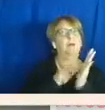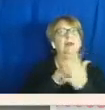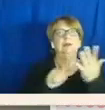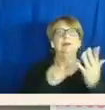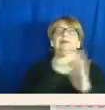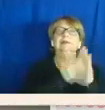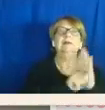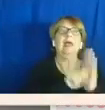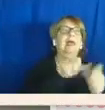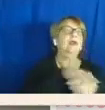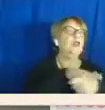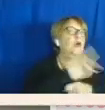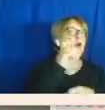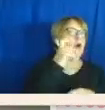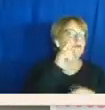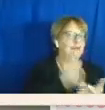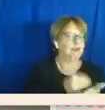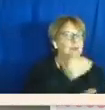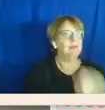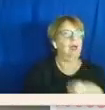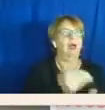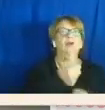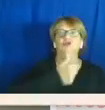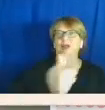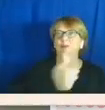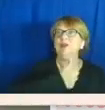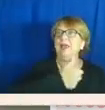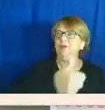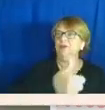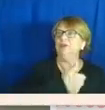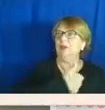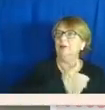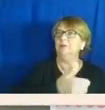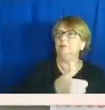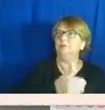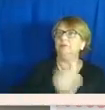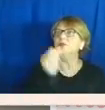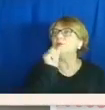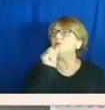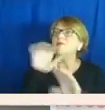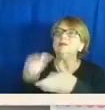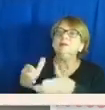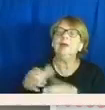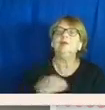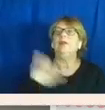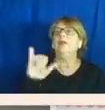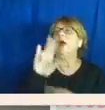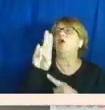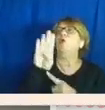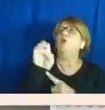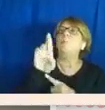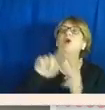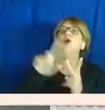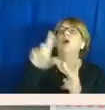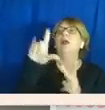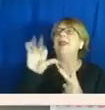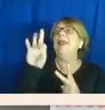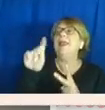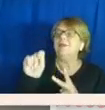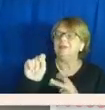purchase transportation, private sector like Uber and Lyft, if they're going to